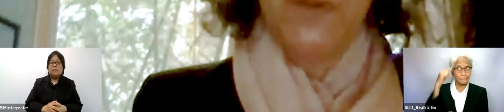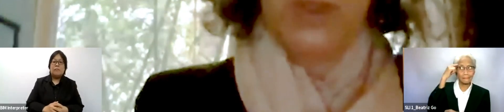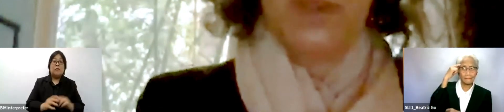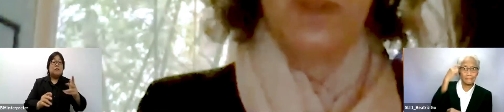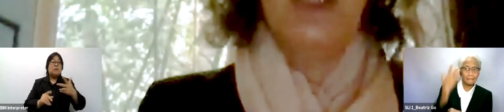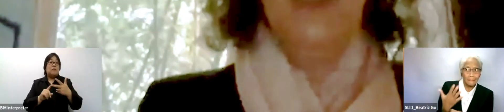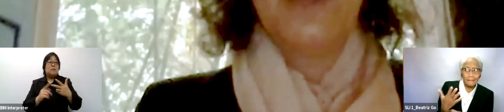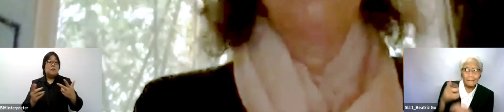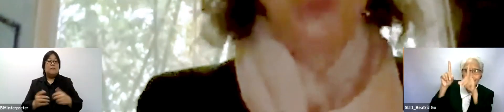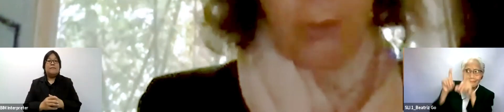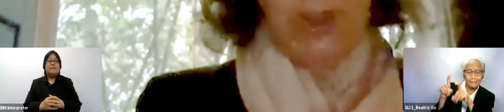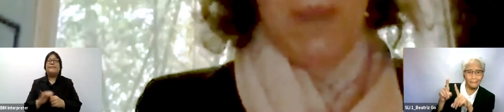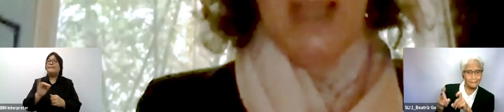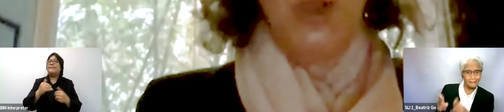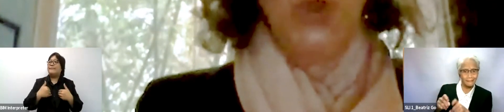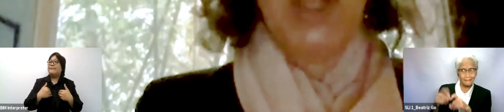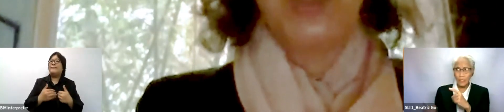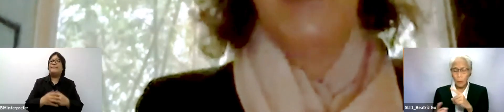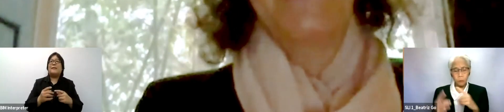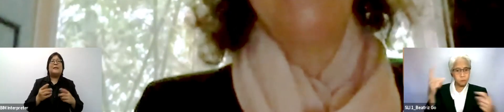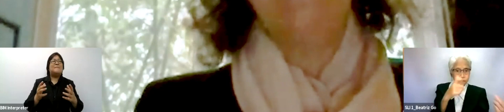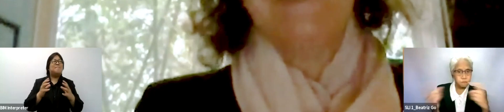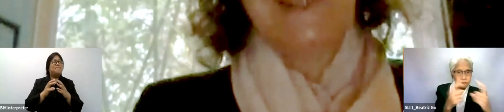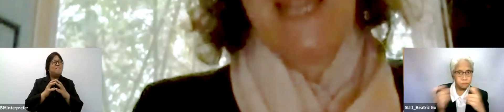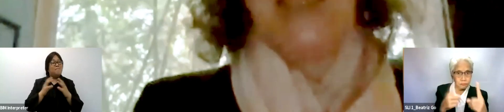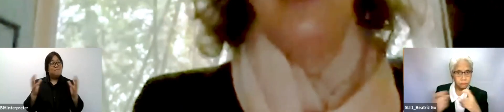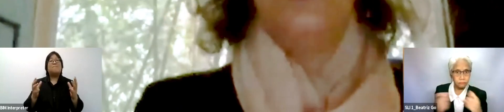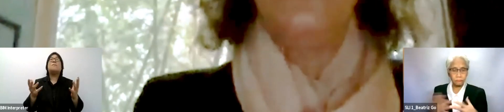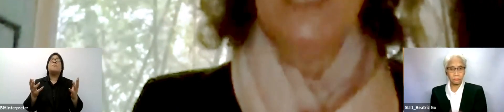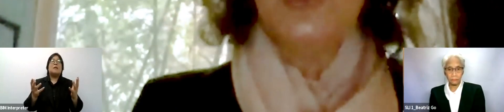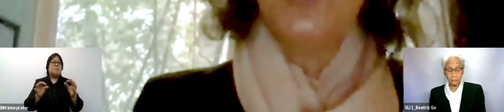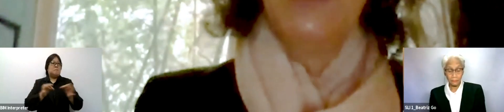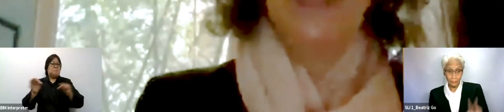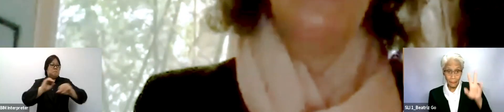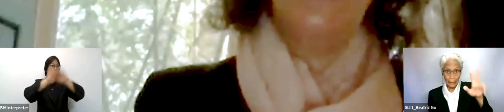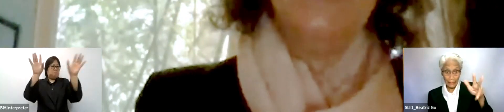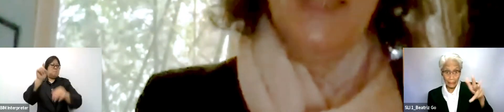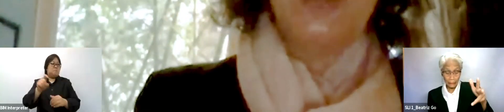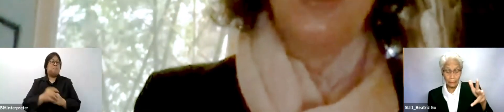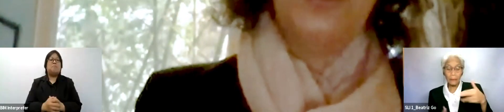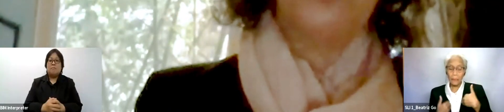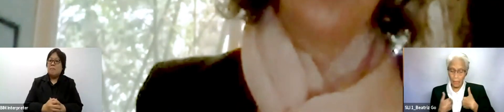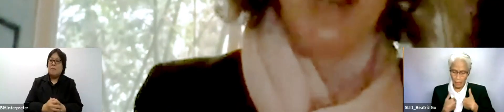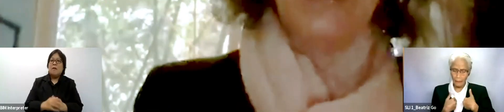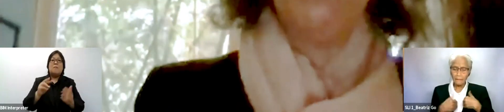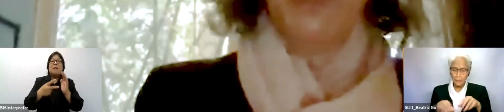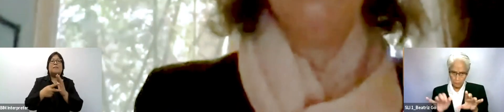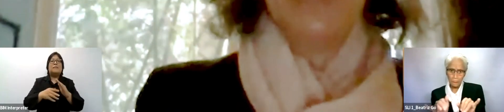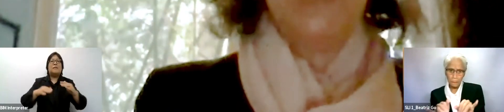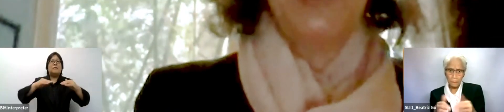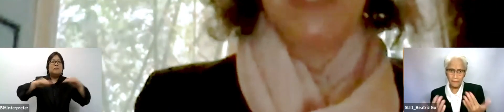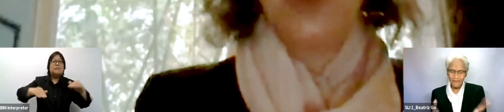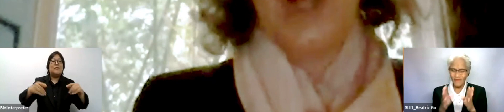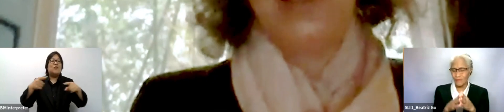reformative focused type of action, which is being encouraged. And lastly, the need to, again, at the end of the trial, if really